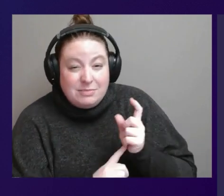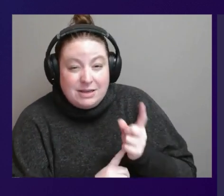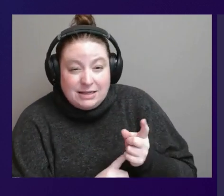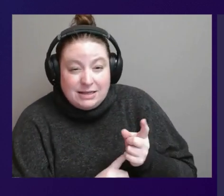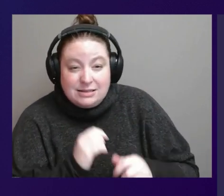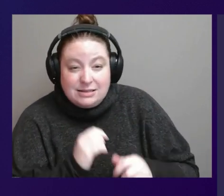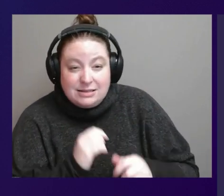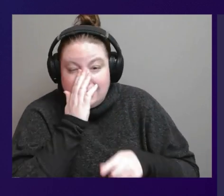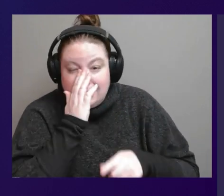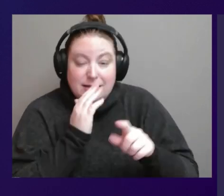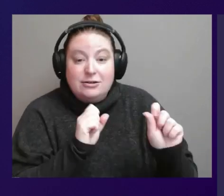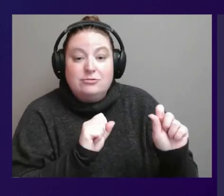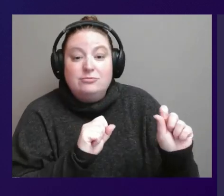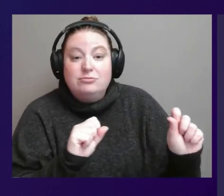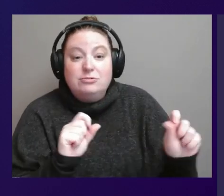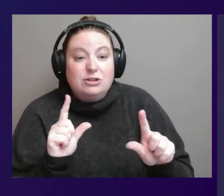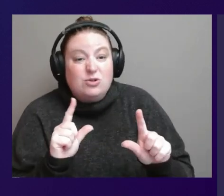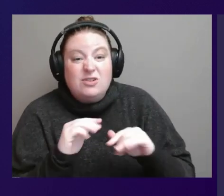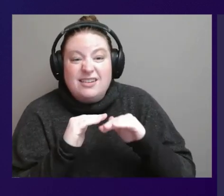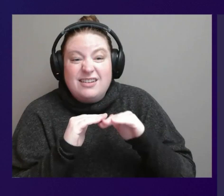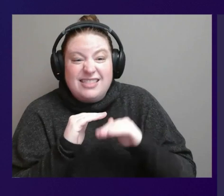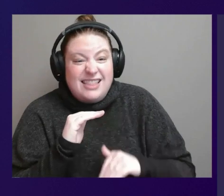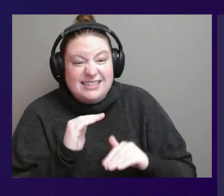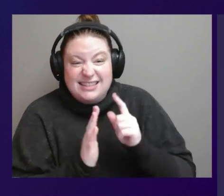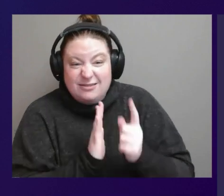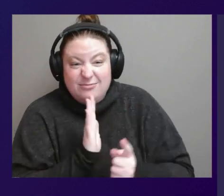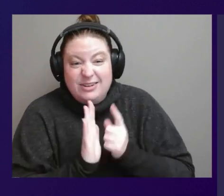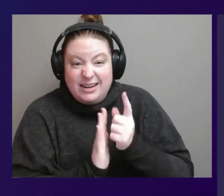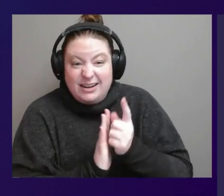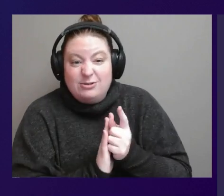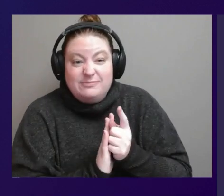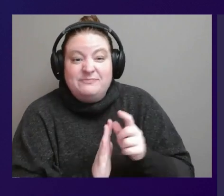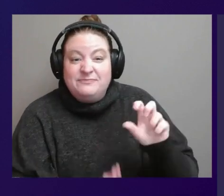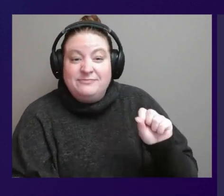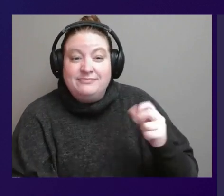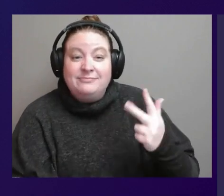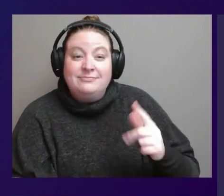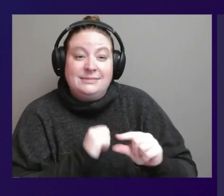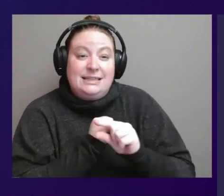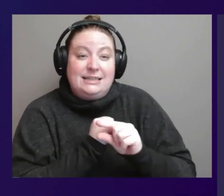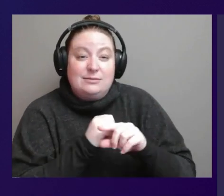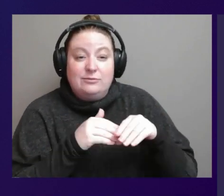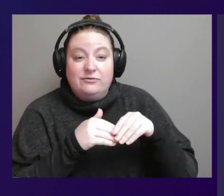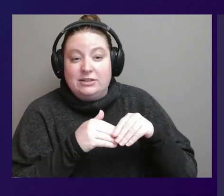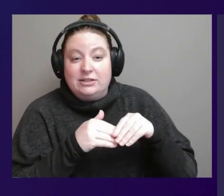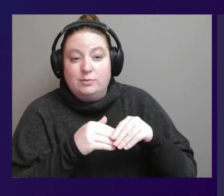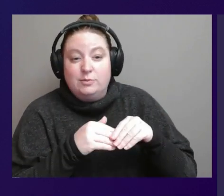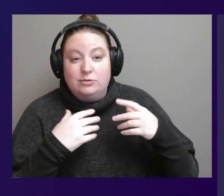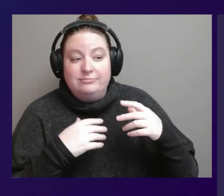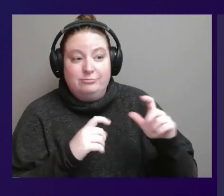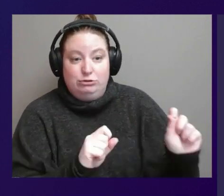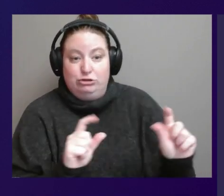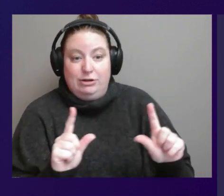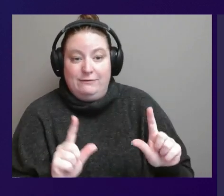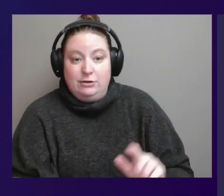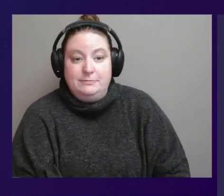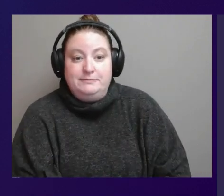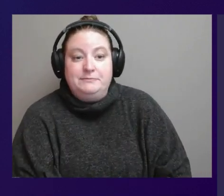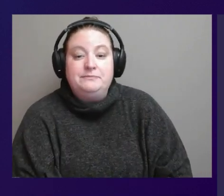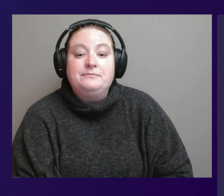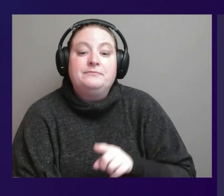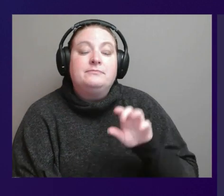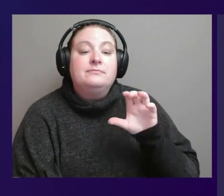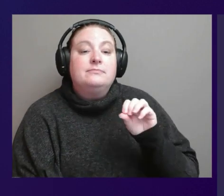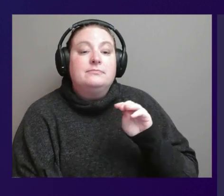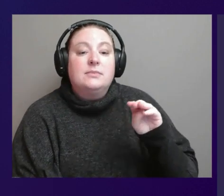up data in under an hour from S3 Glacier flexible retrieval. This improvement enables Commvault to reduce the